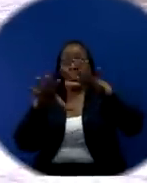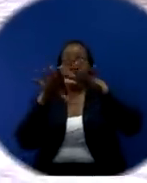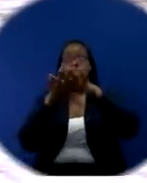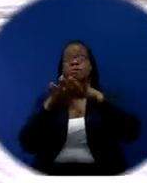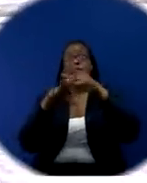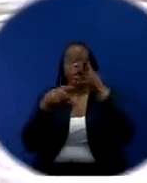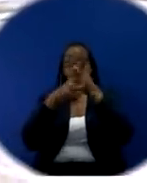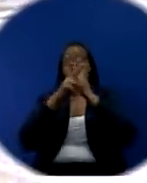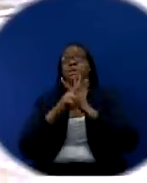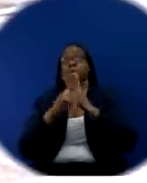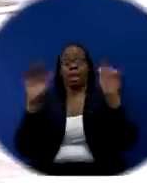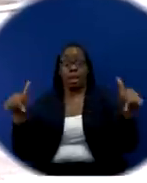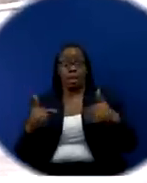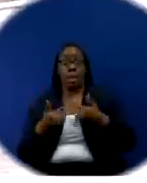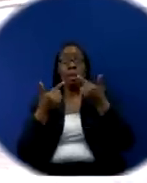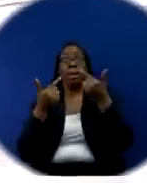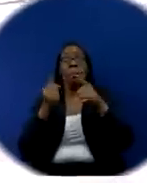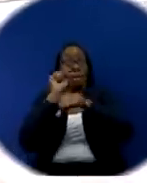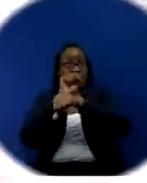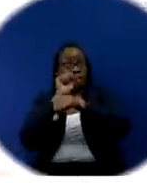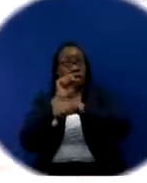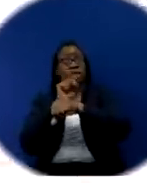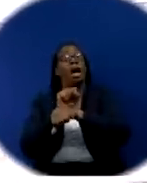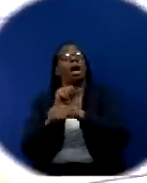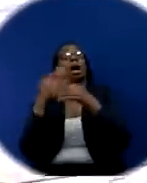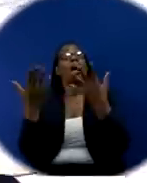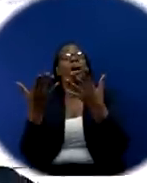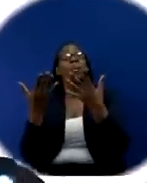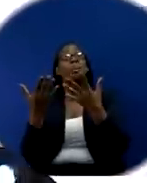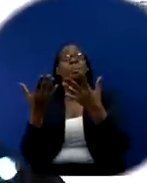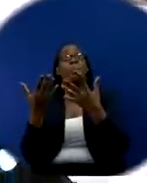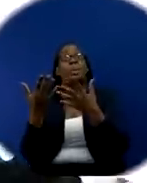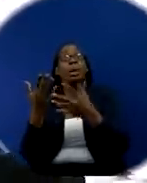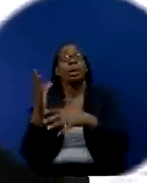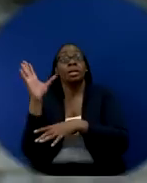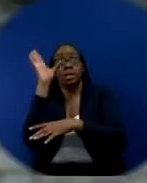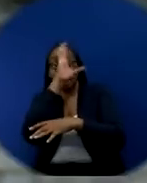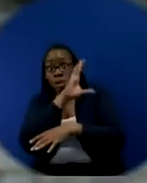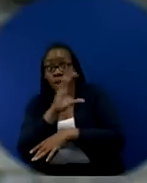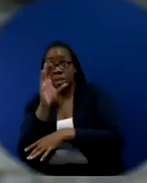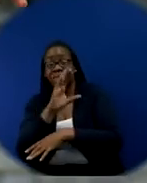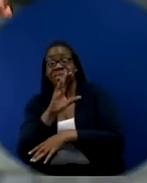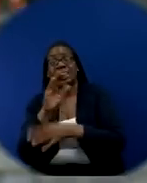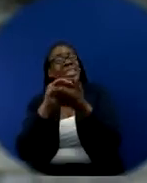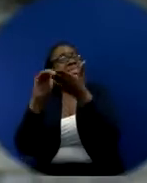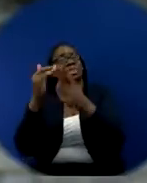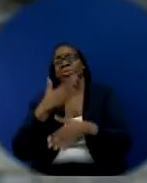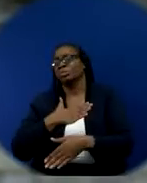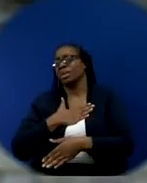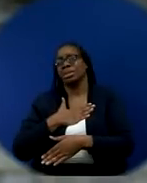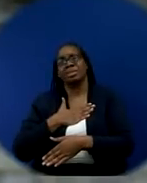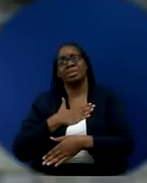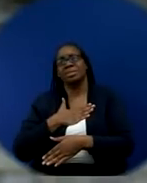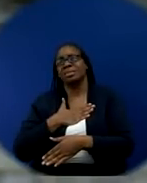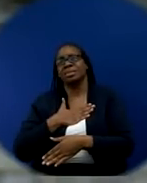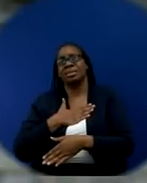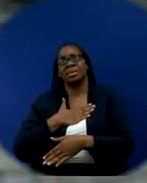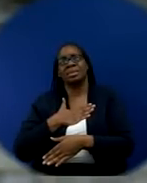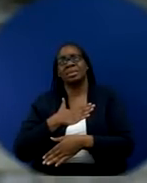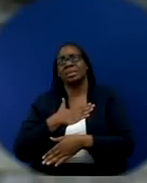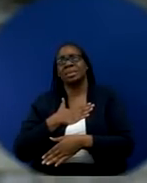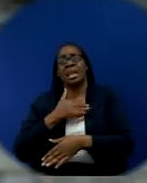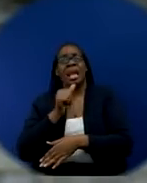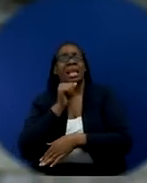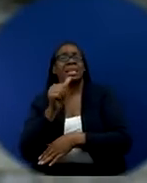My livelihood is on the line. My yoke of oxen need to be looked after. Please excuse me. He's consumed